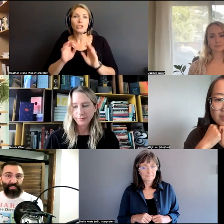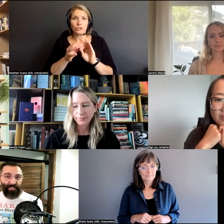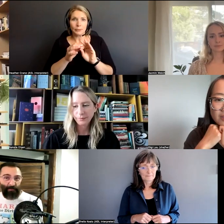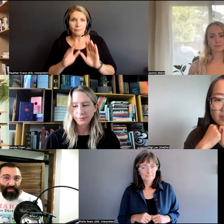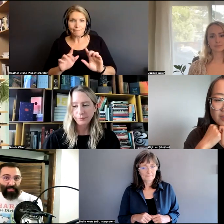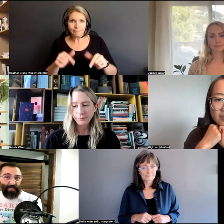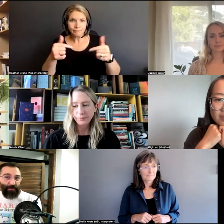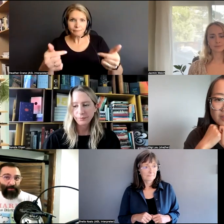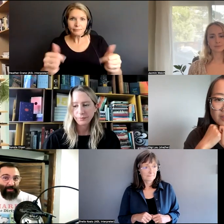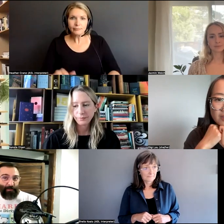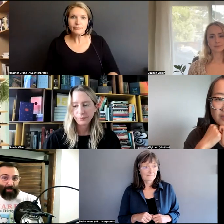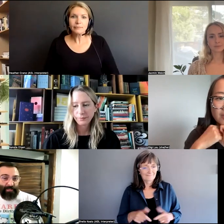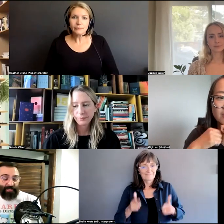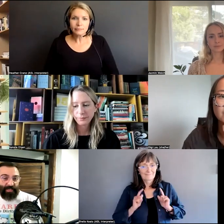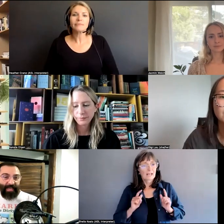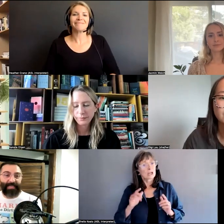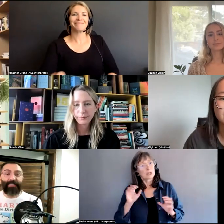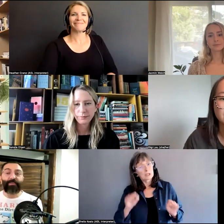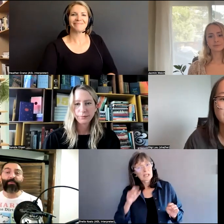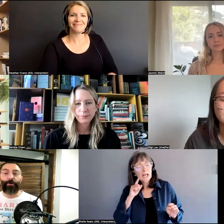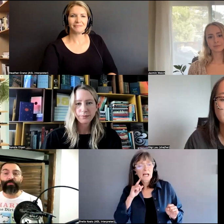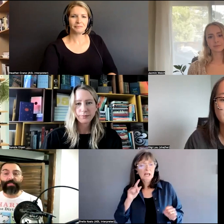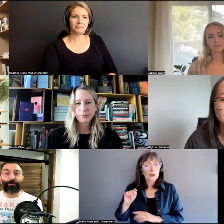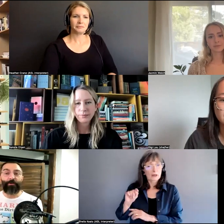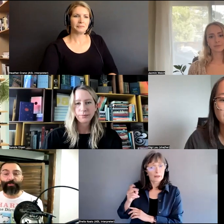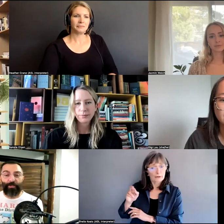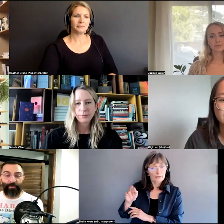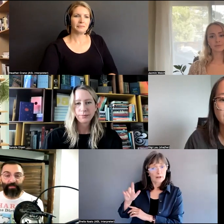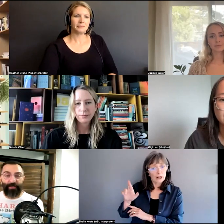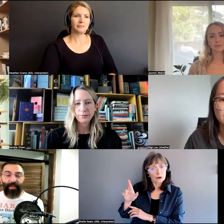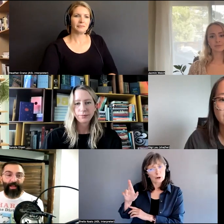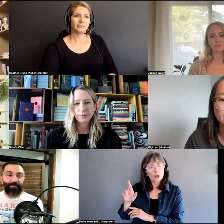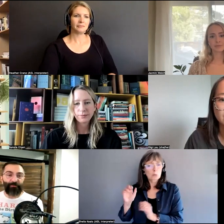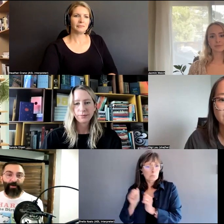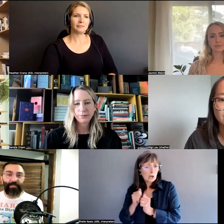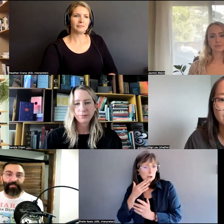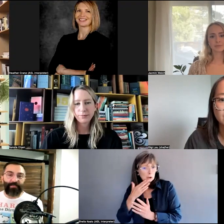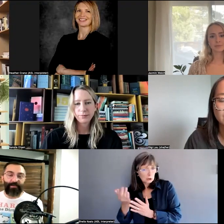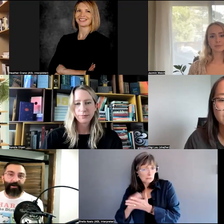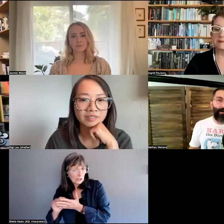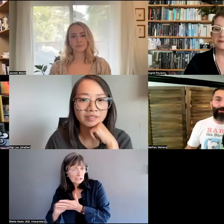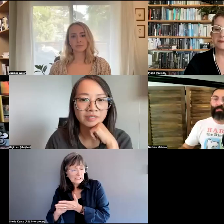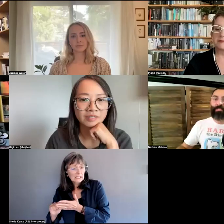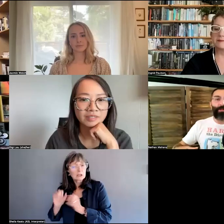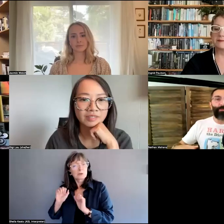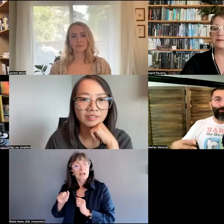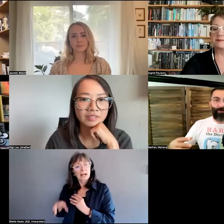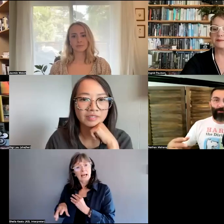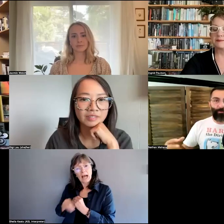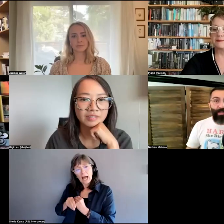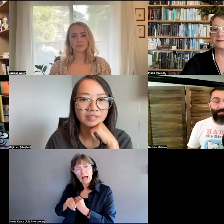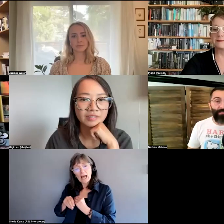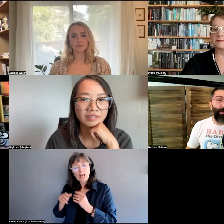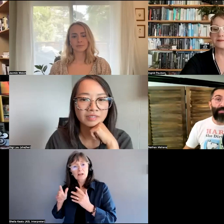with something like literary ambitions, and give it more of a literary treatment and find it under consideration for